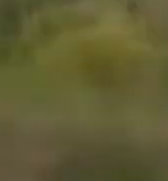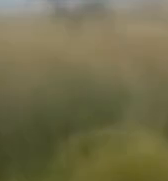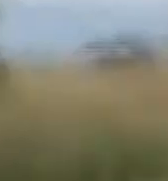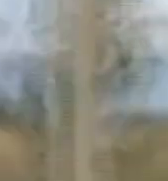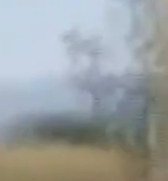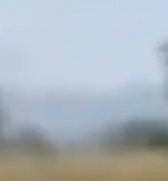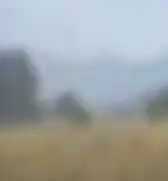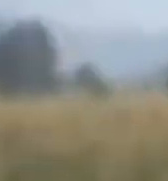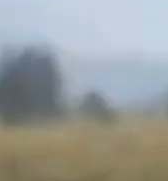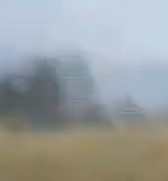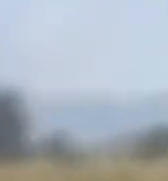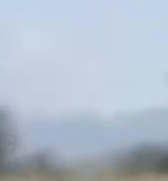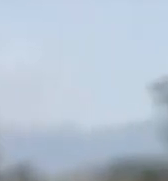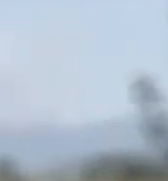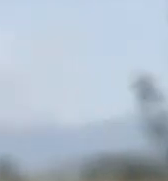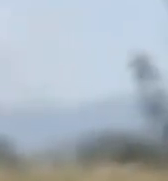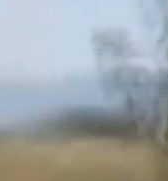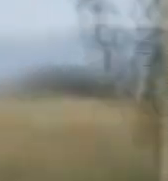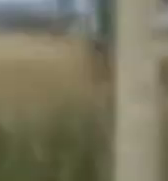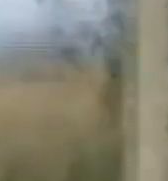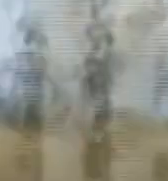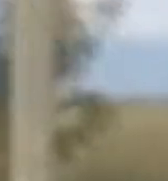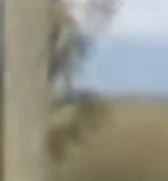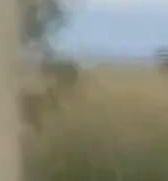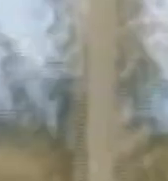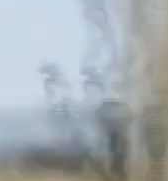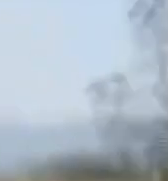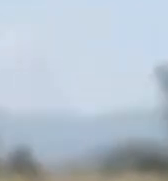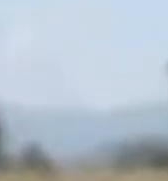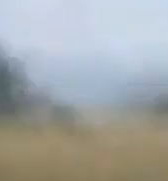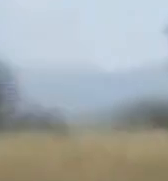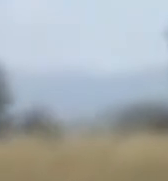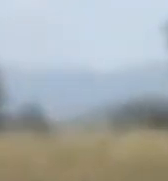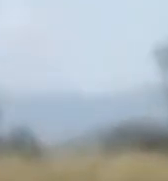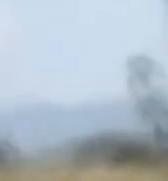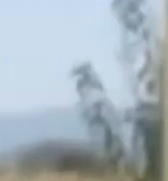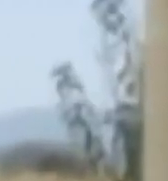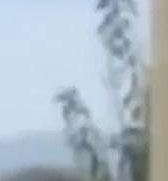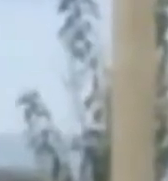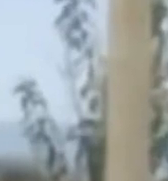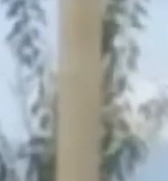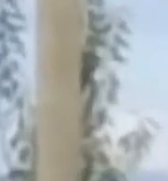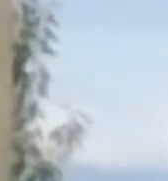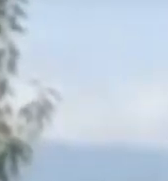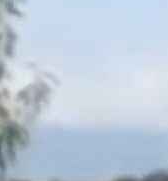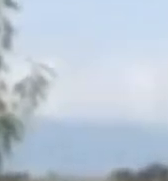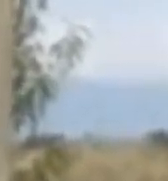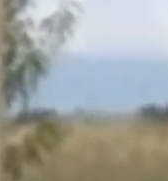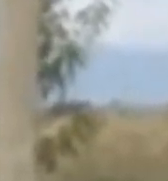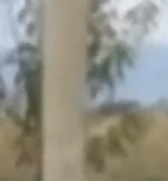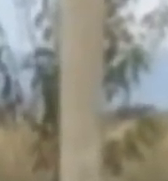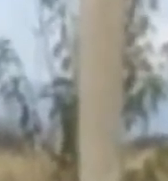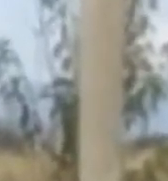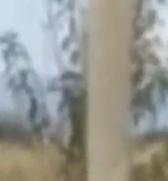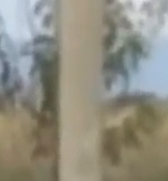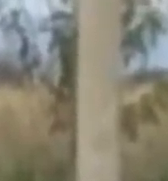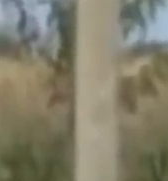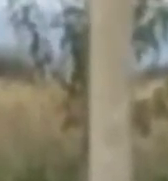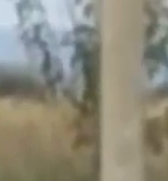So you can see there was a lot of gas escaping. Oh my gosh, people need to stop doing this. This is